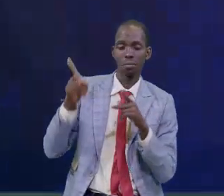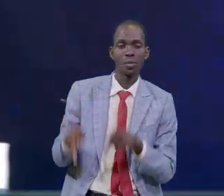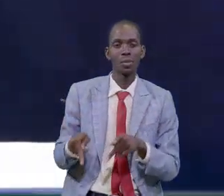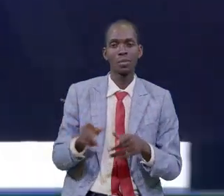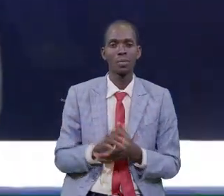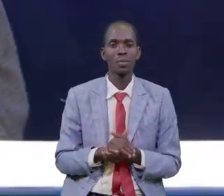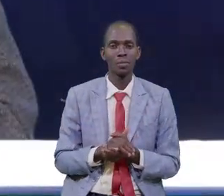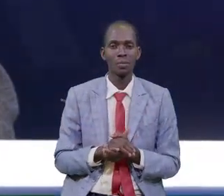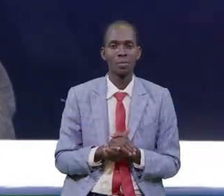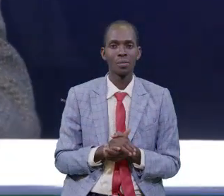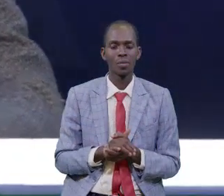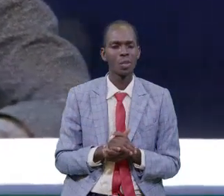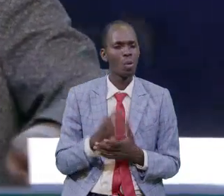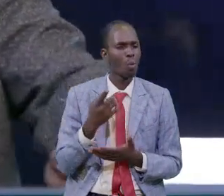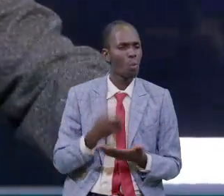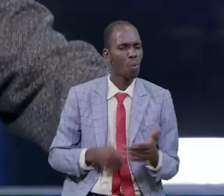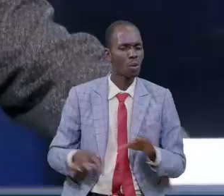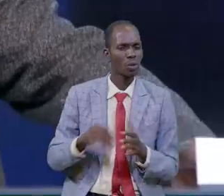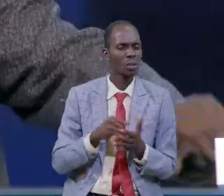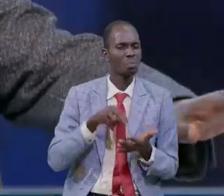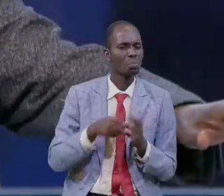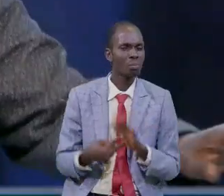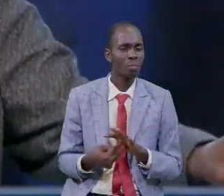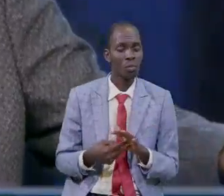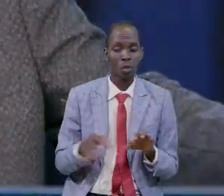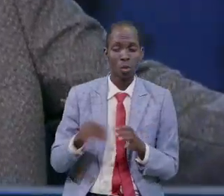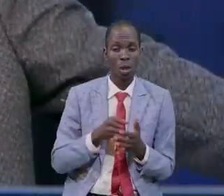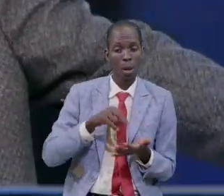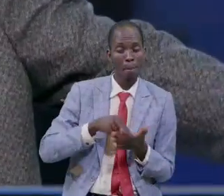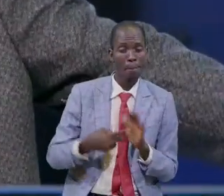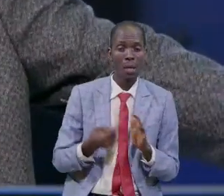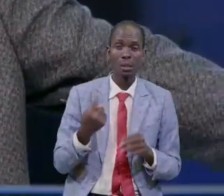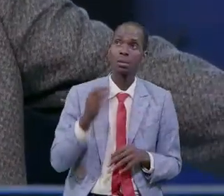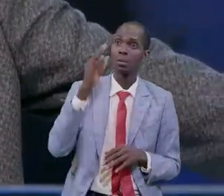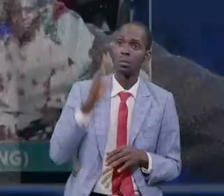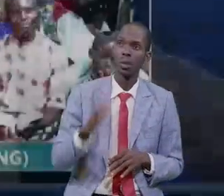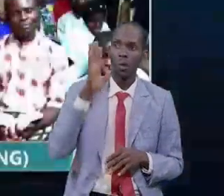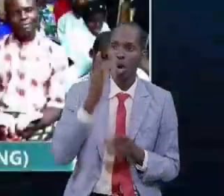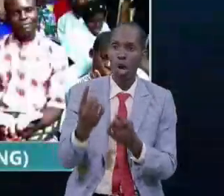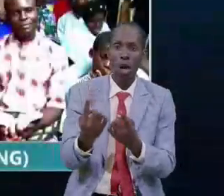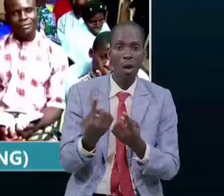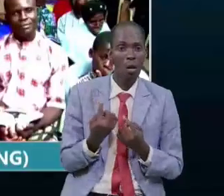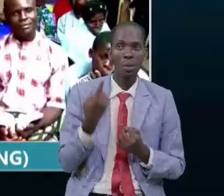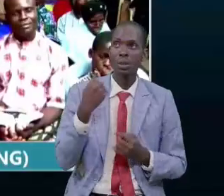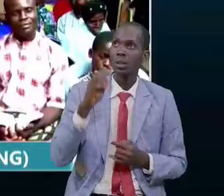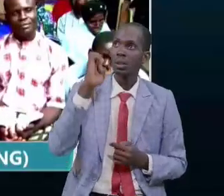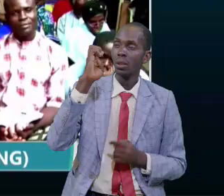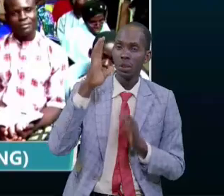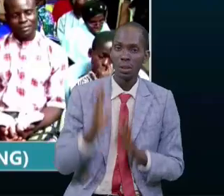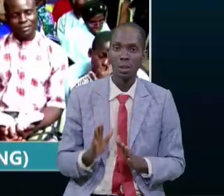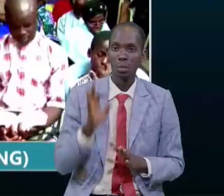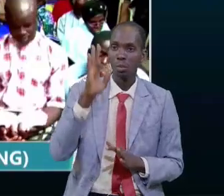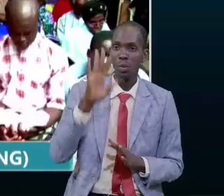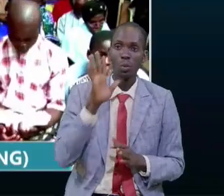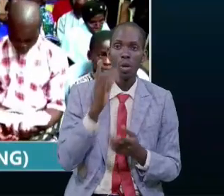What does that mean? Does that mean the pastor will come, the evangelist will come? The promise for the